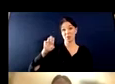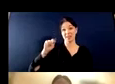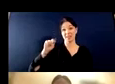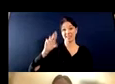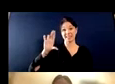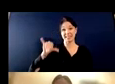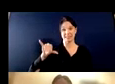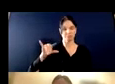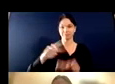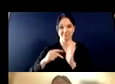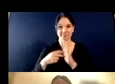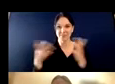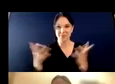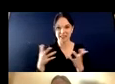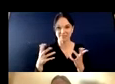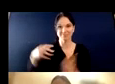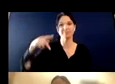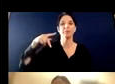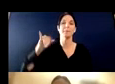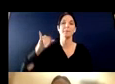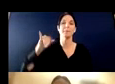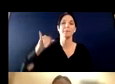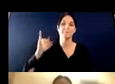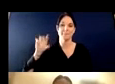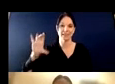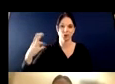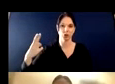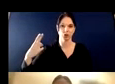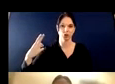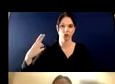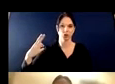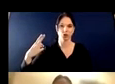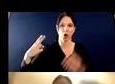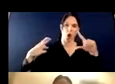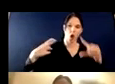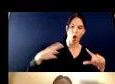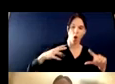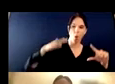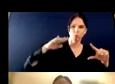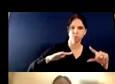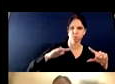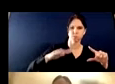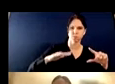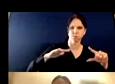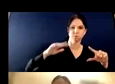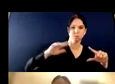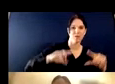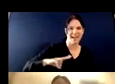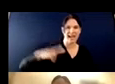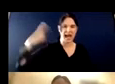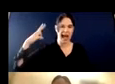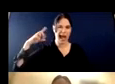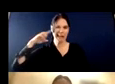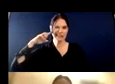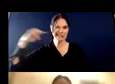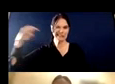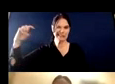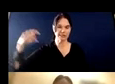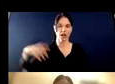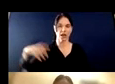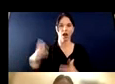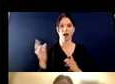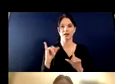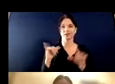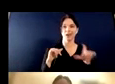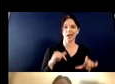word for pitch. So when we're reading the audiogram on the left, we have very low pitch sounds like a